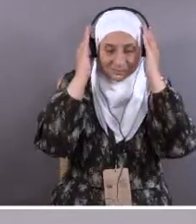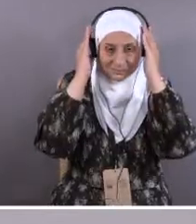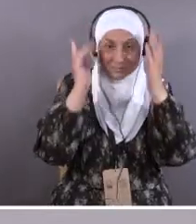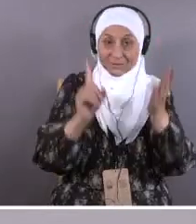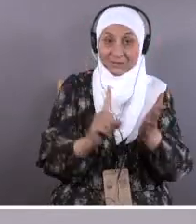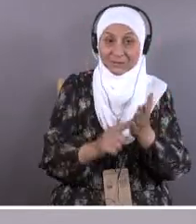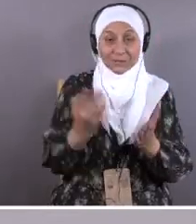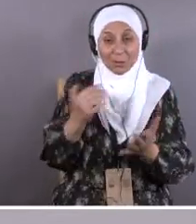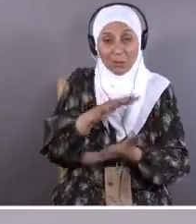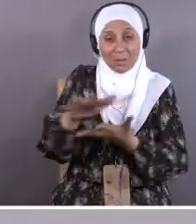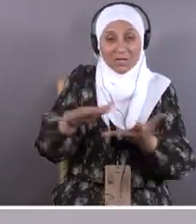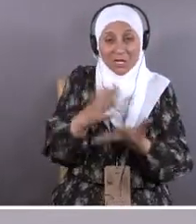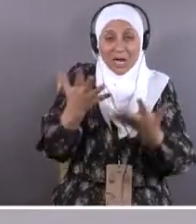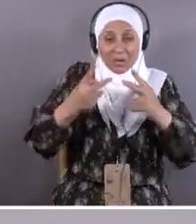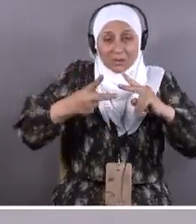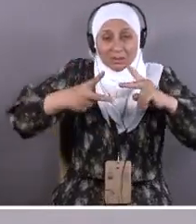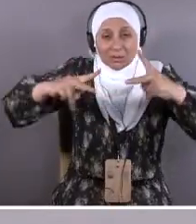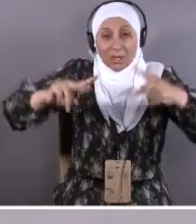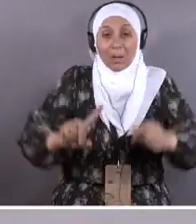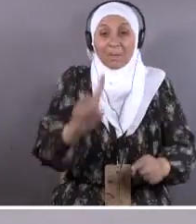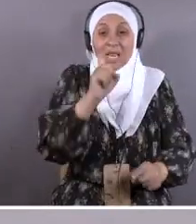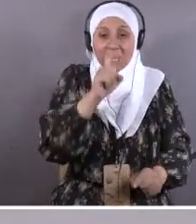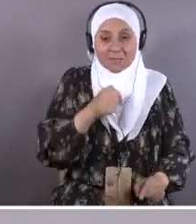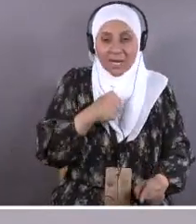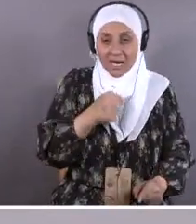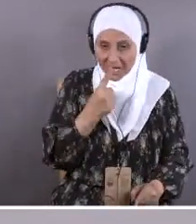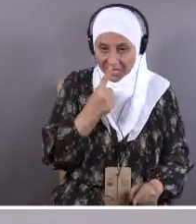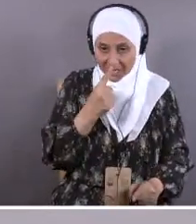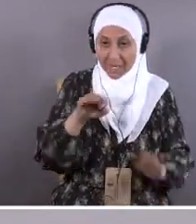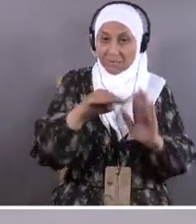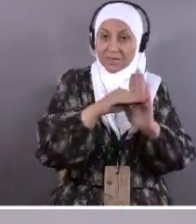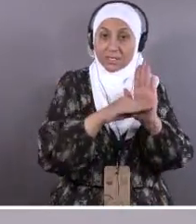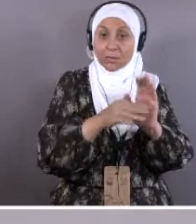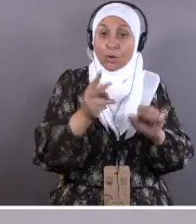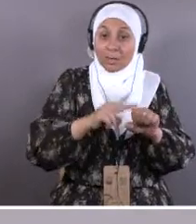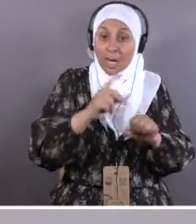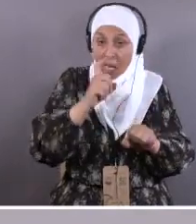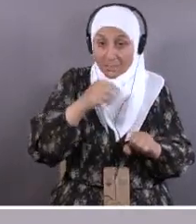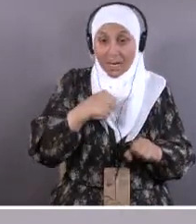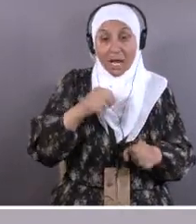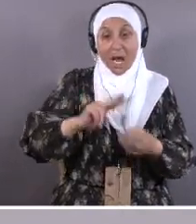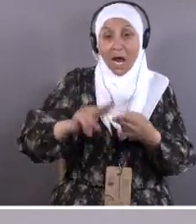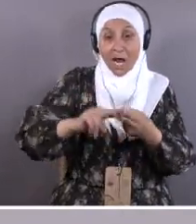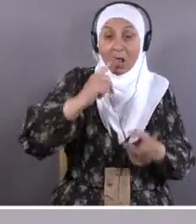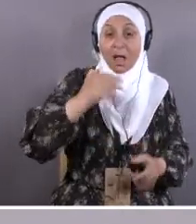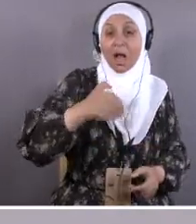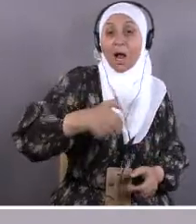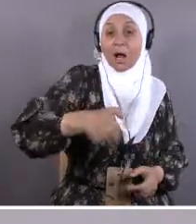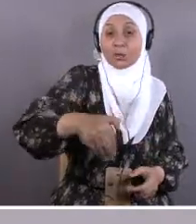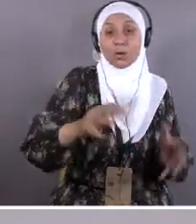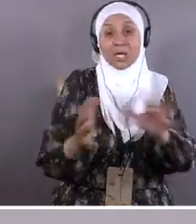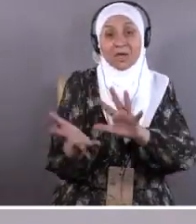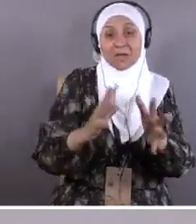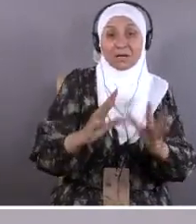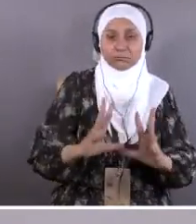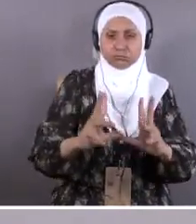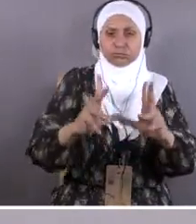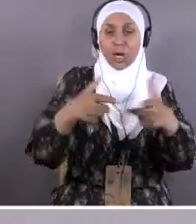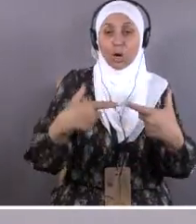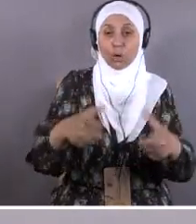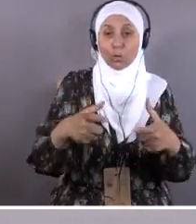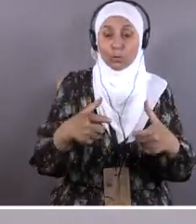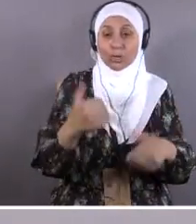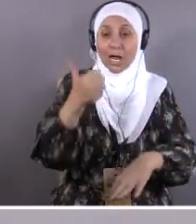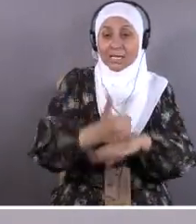We must also ensure that sustainable solutions and innovative and technological advances are built on the legacy